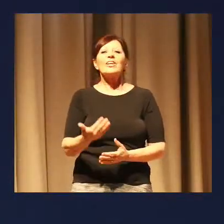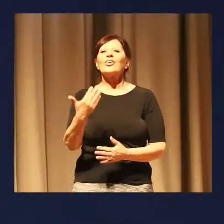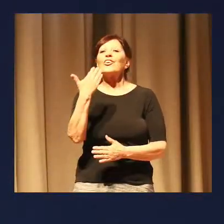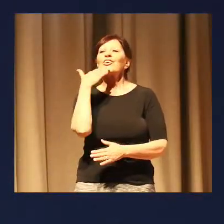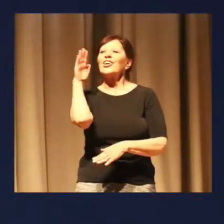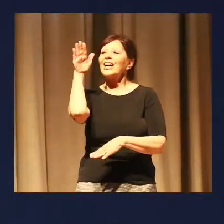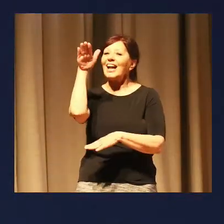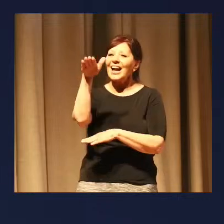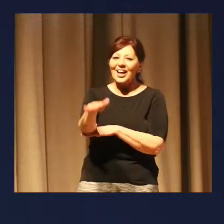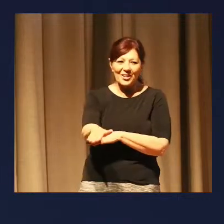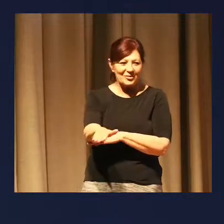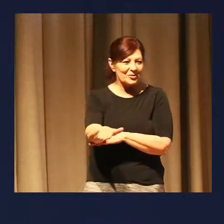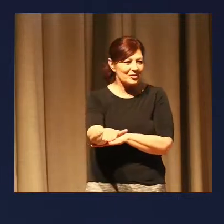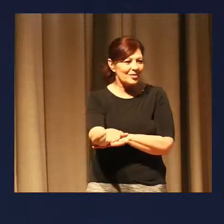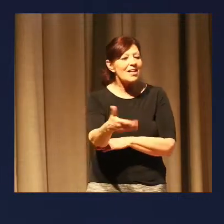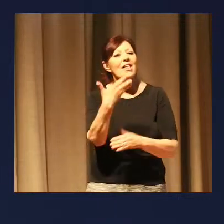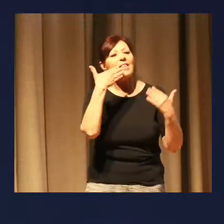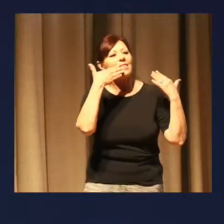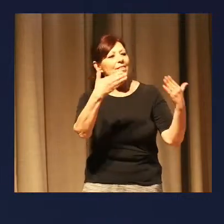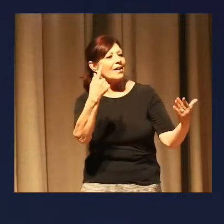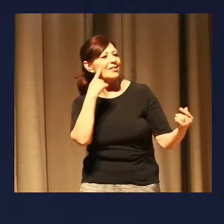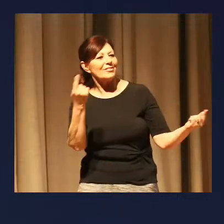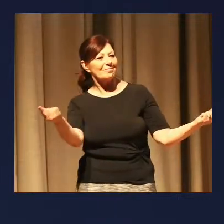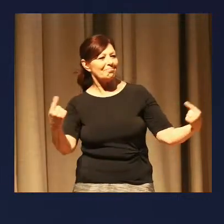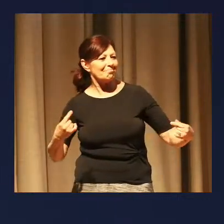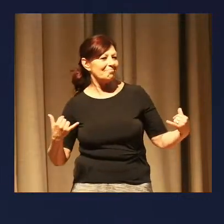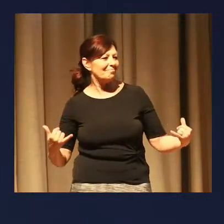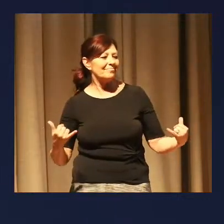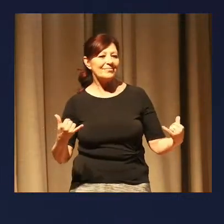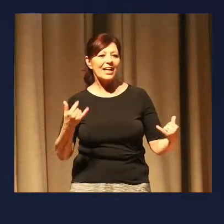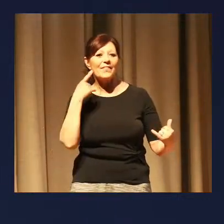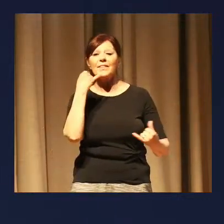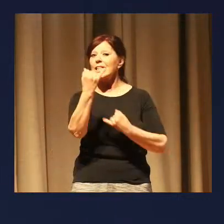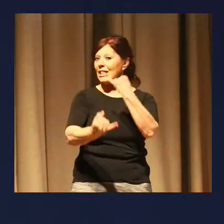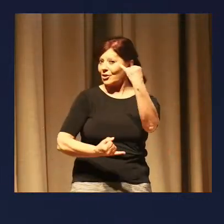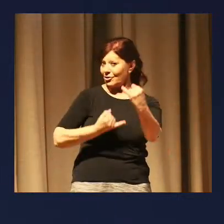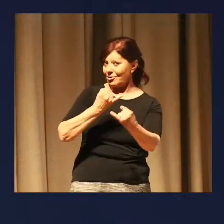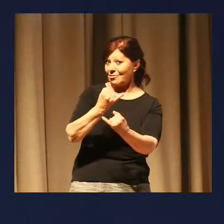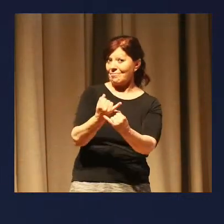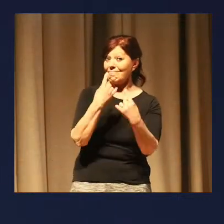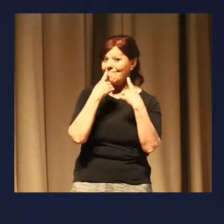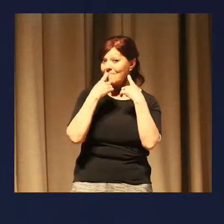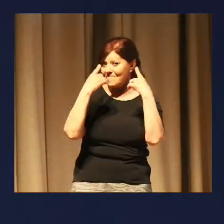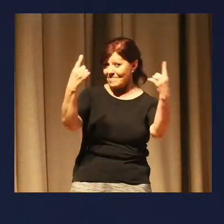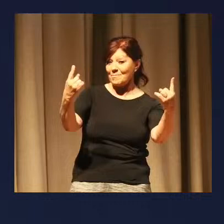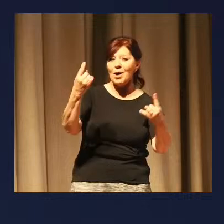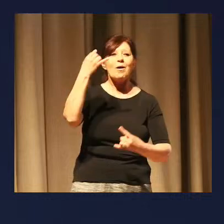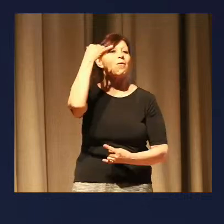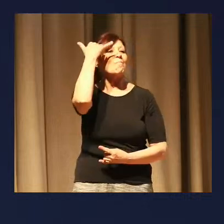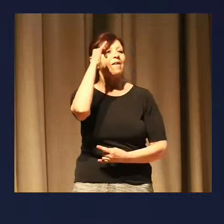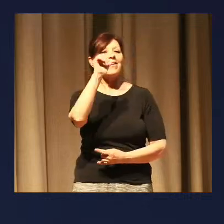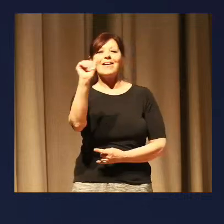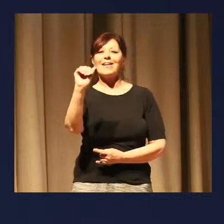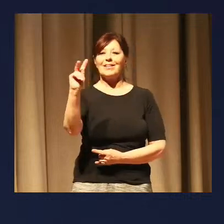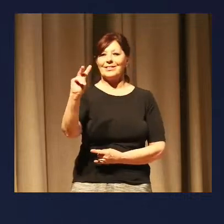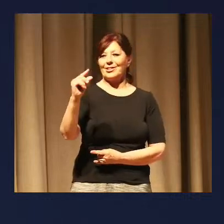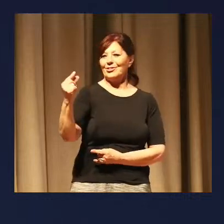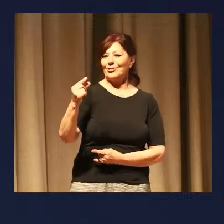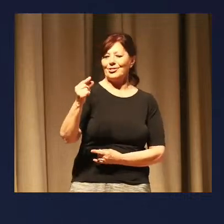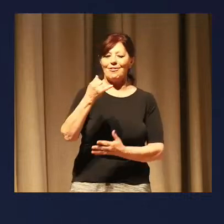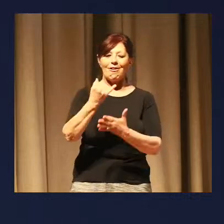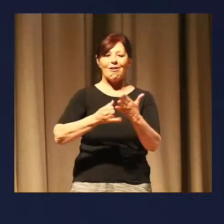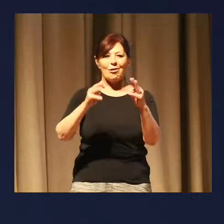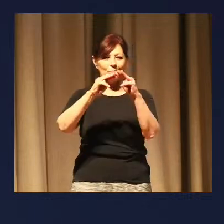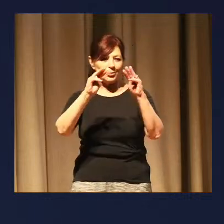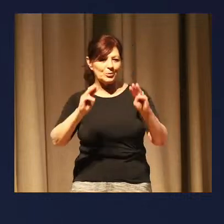Good afternoon, and thank you for joining us at the internationally acclaimed Buffalo AKG Art